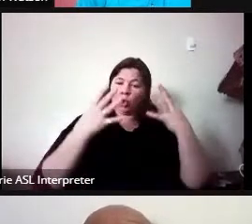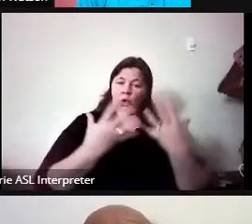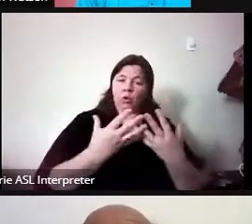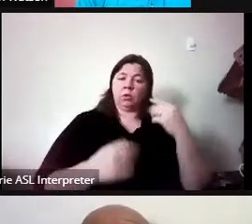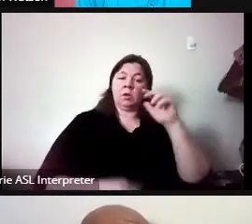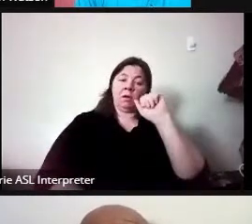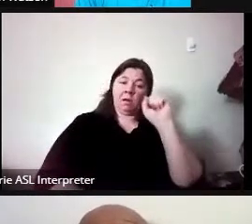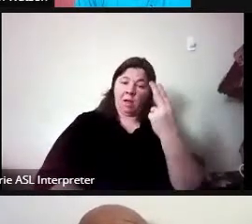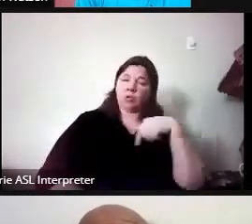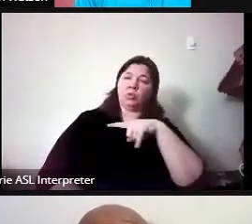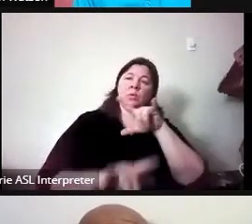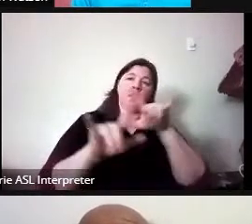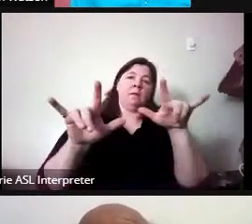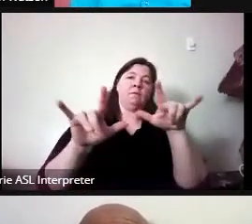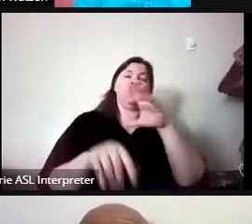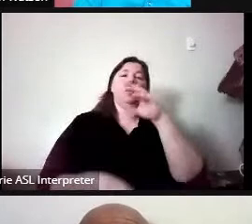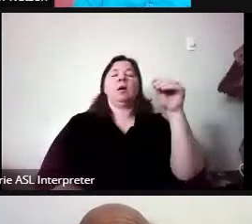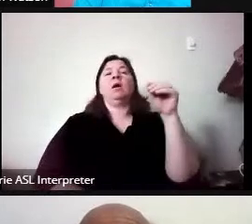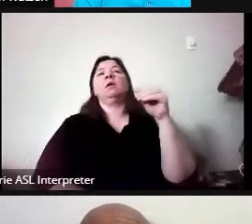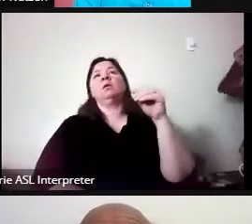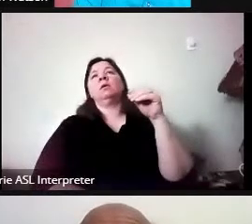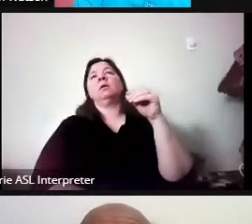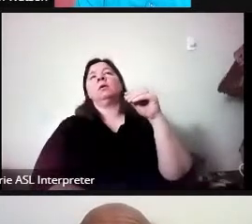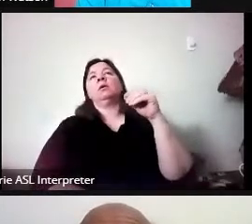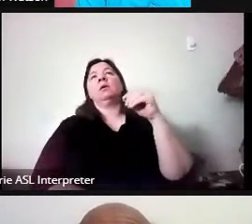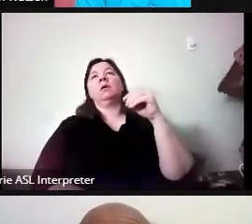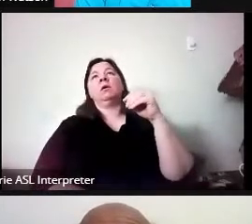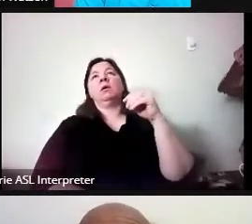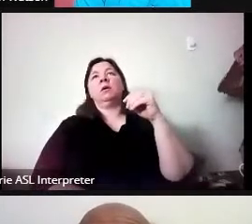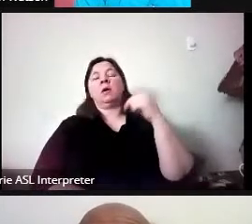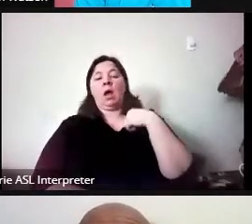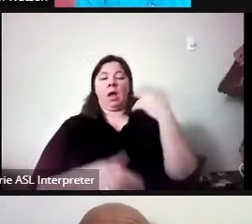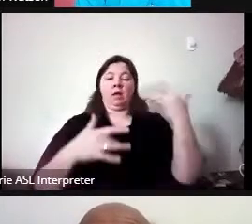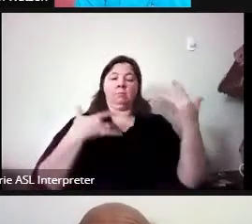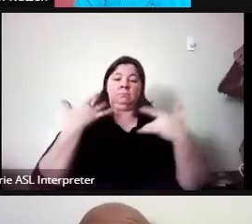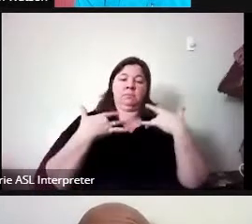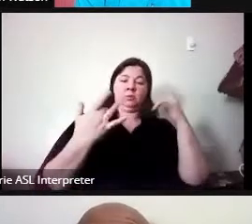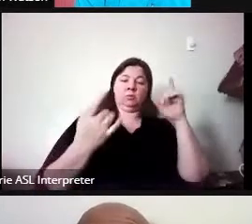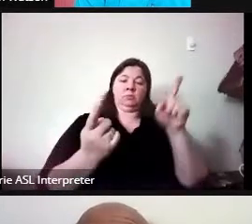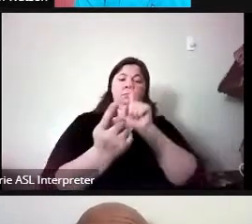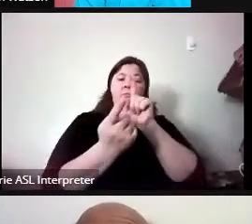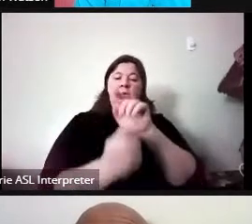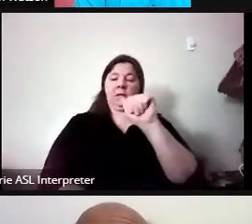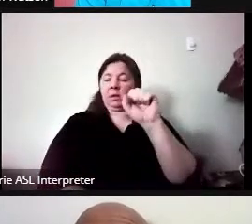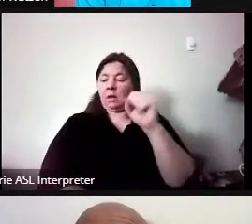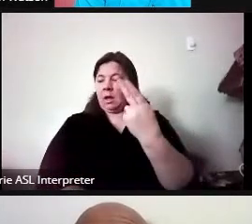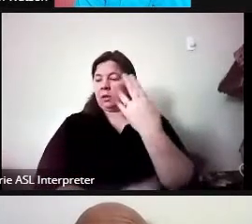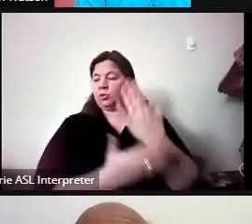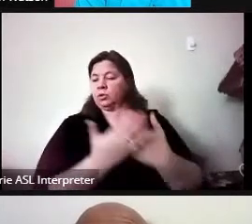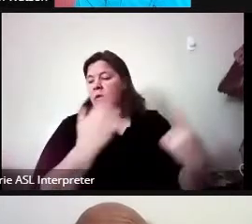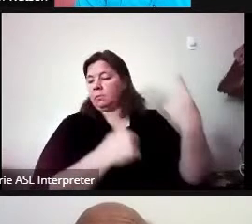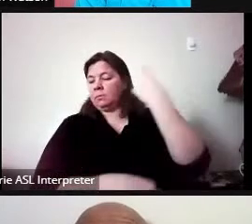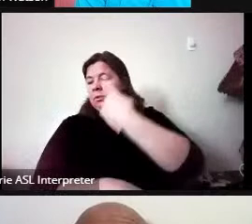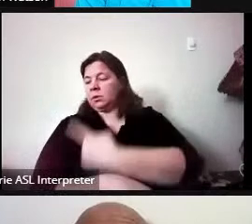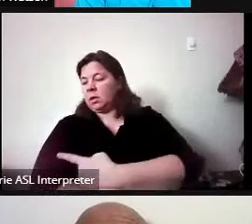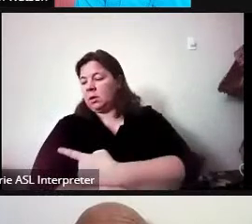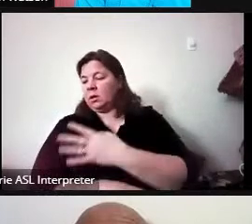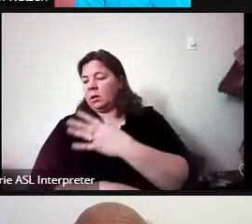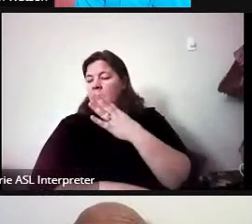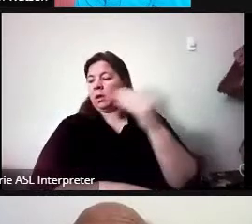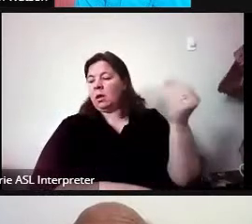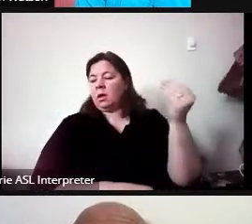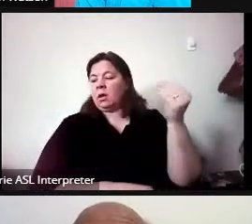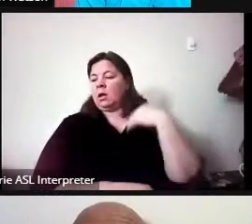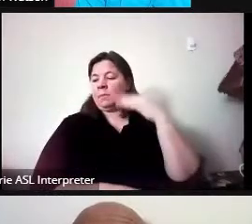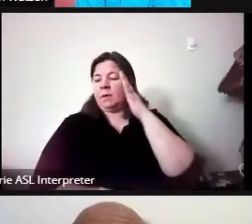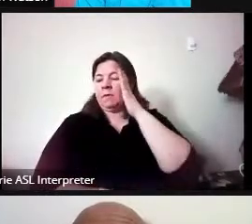you, and really and I'm eager to meet Ash someday. I think maybe in future we all will